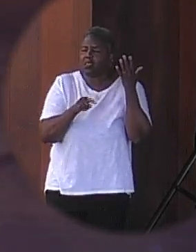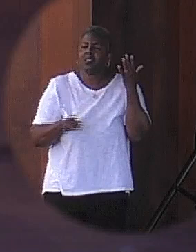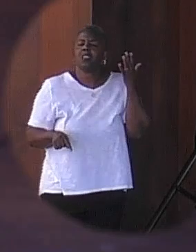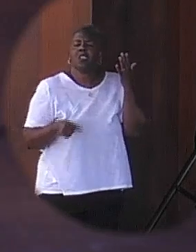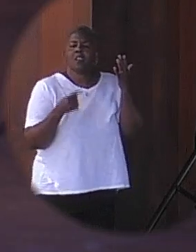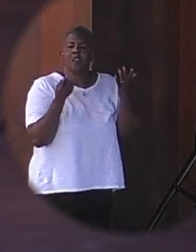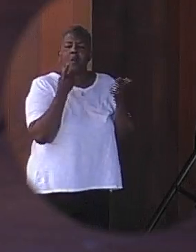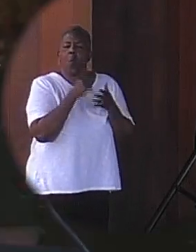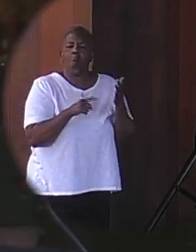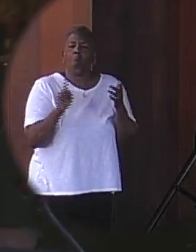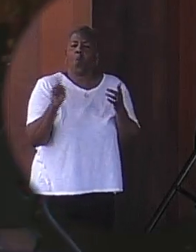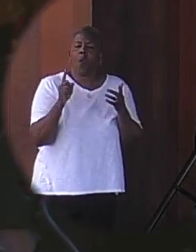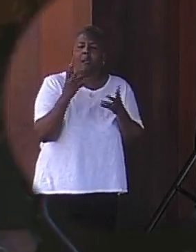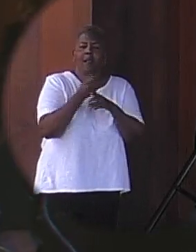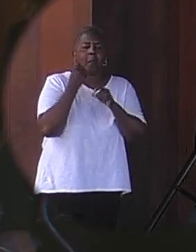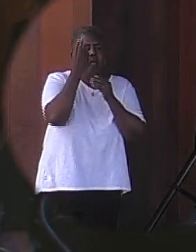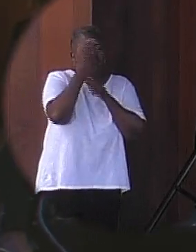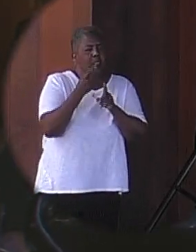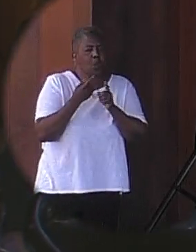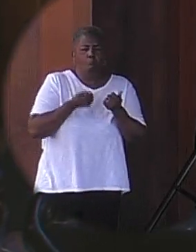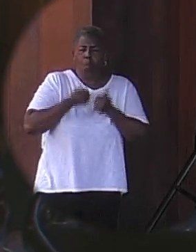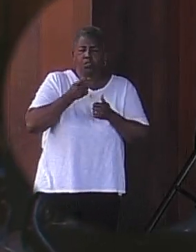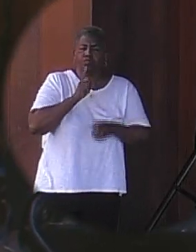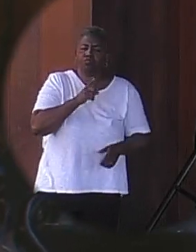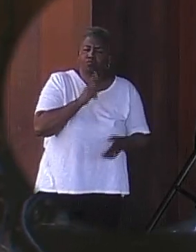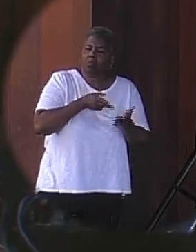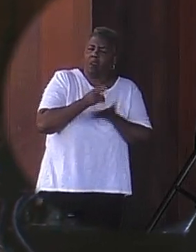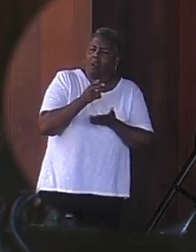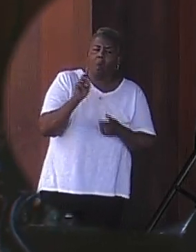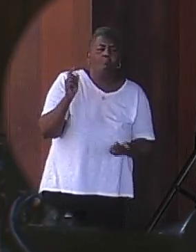What source of information is true?